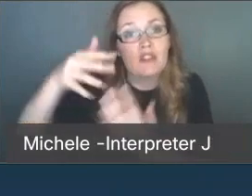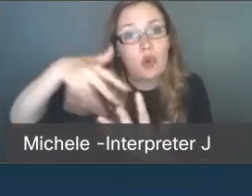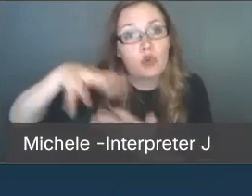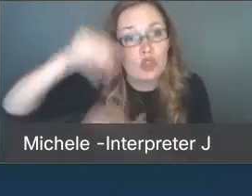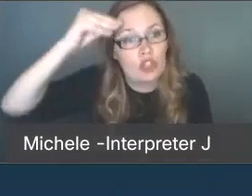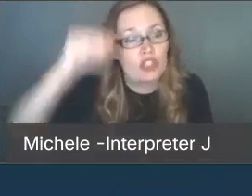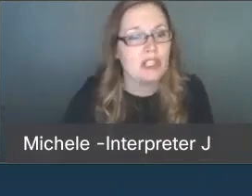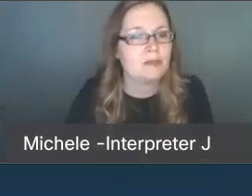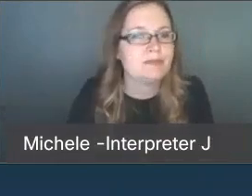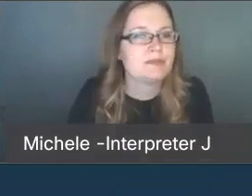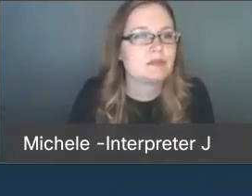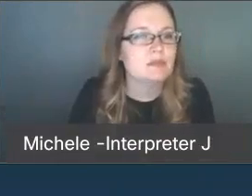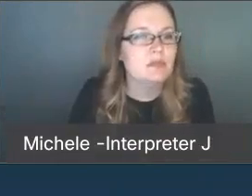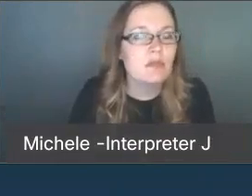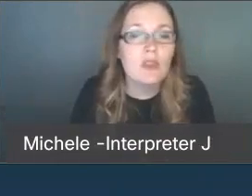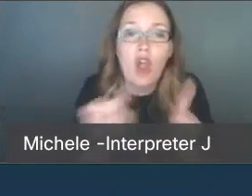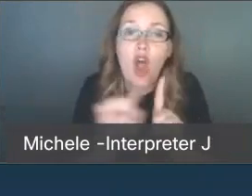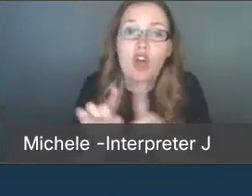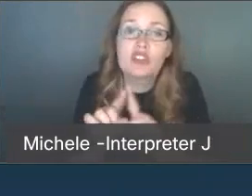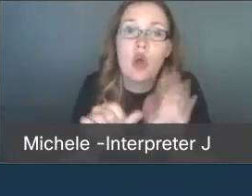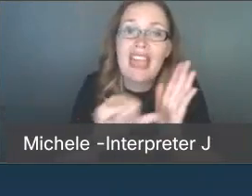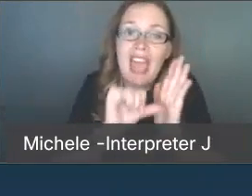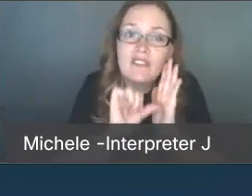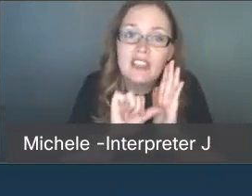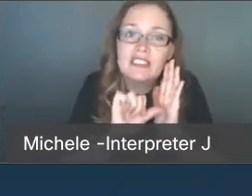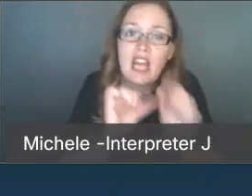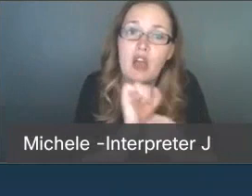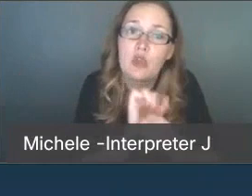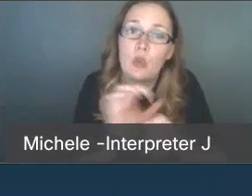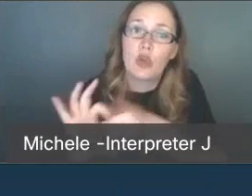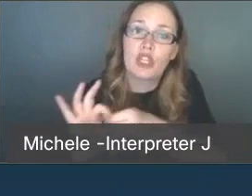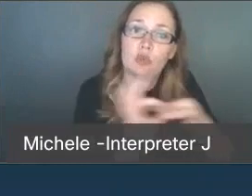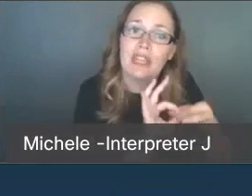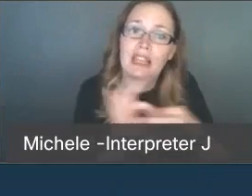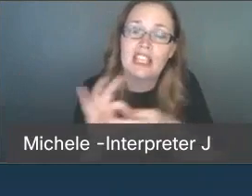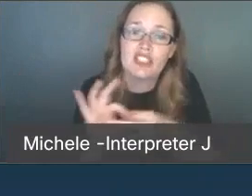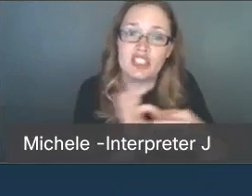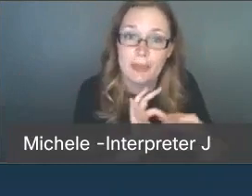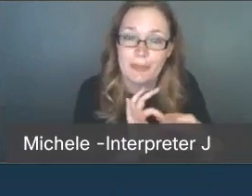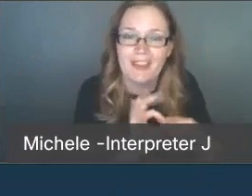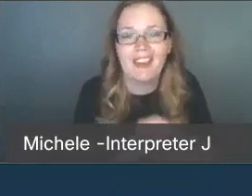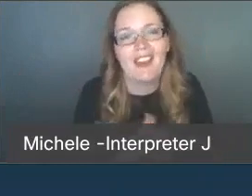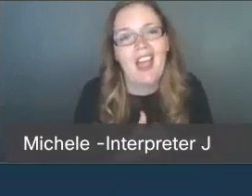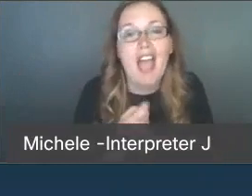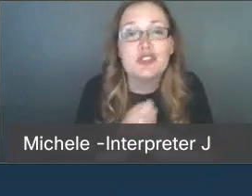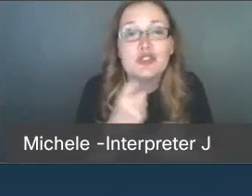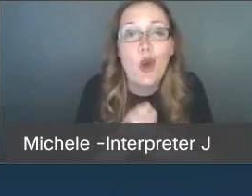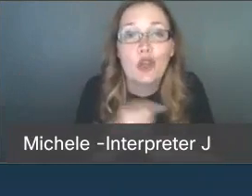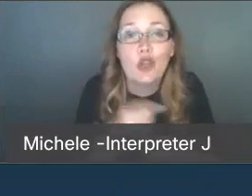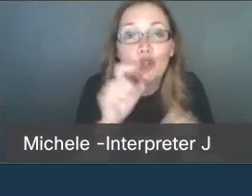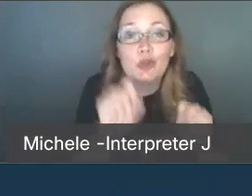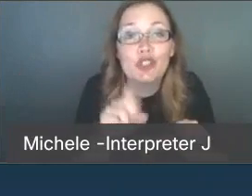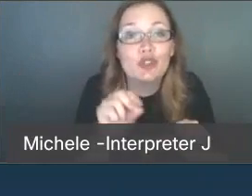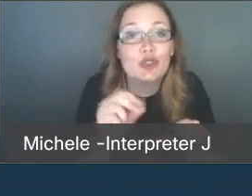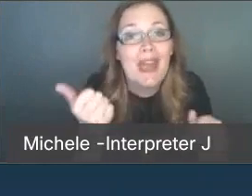wanted to mention here is that there's a real emphasis on the working alliance and relationship. I often joke with folks that you could do almost any